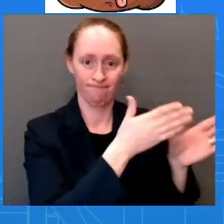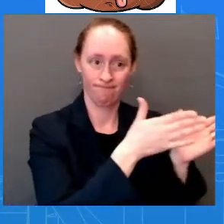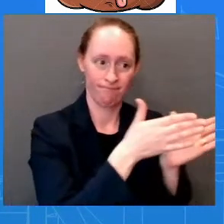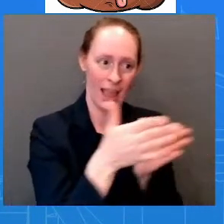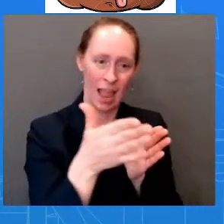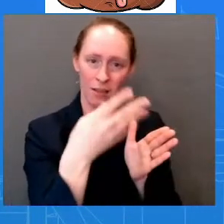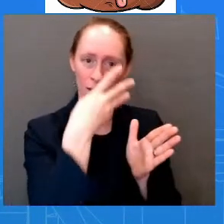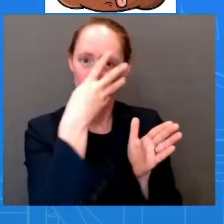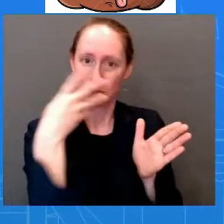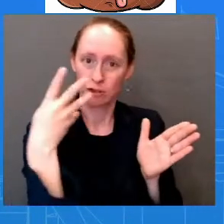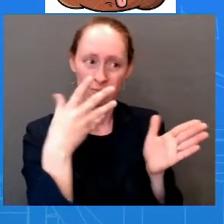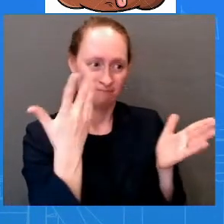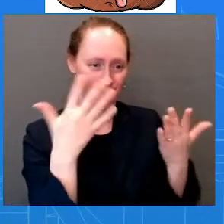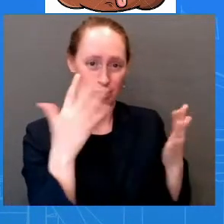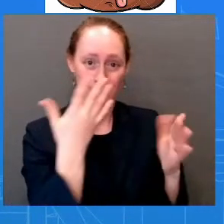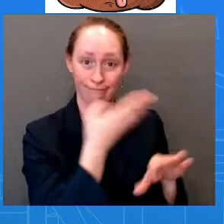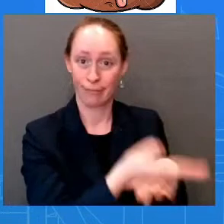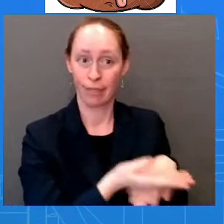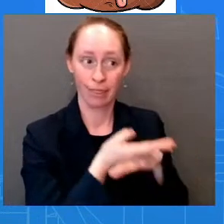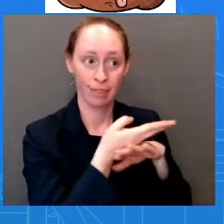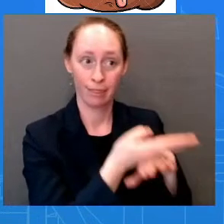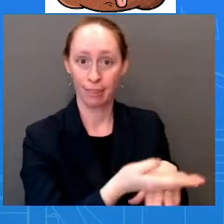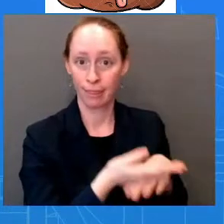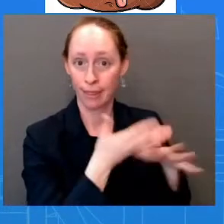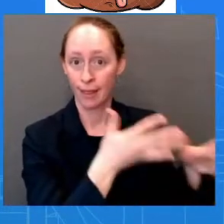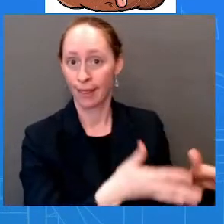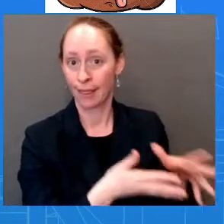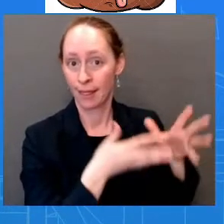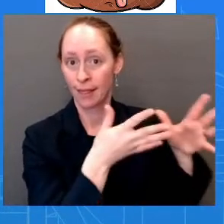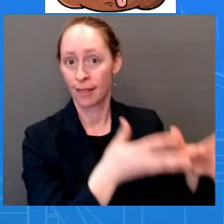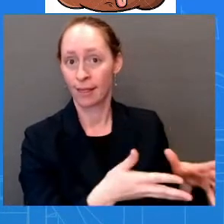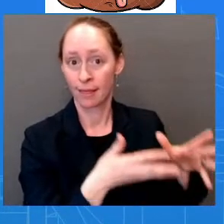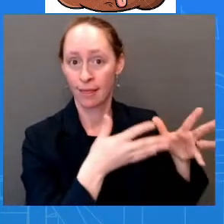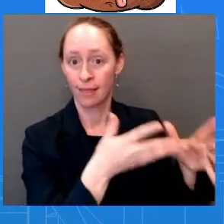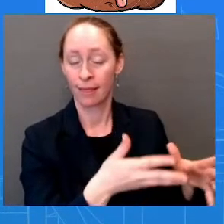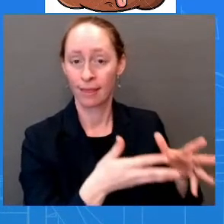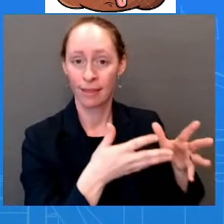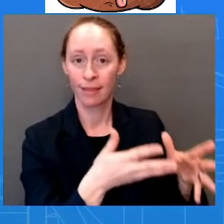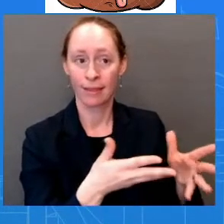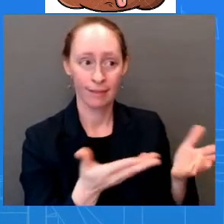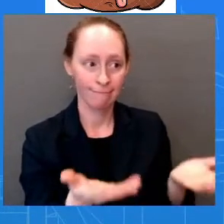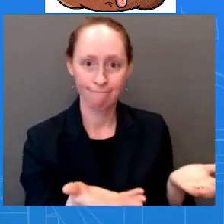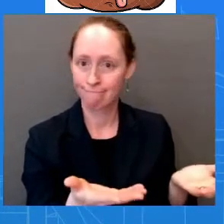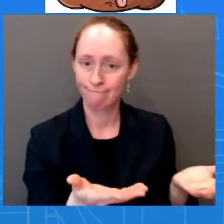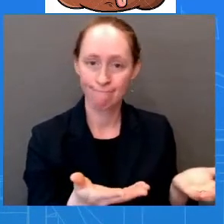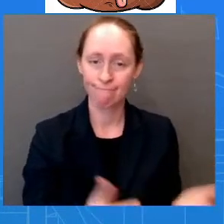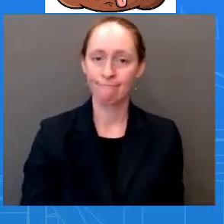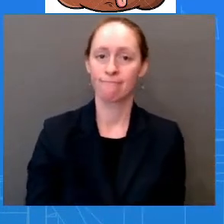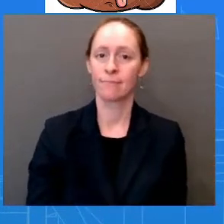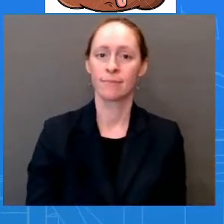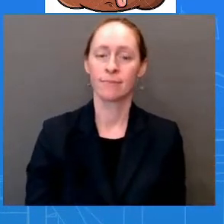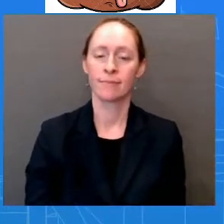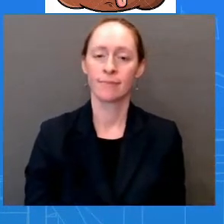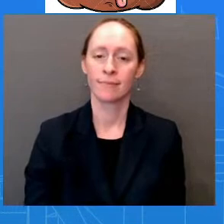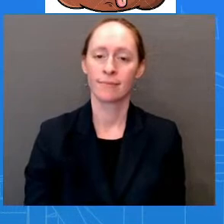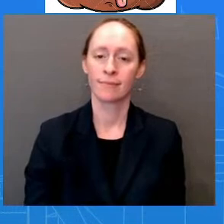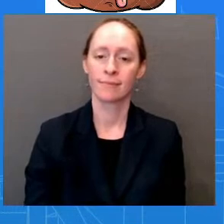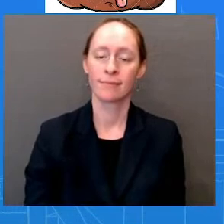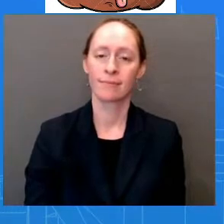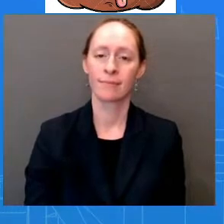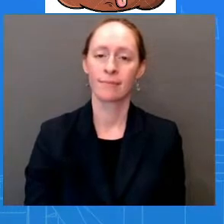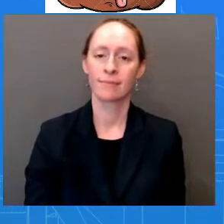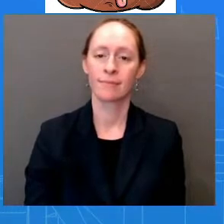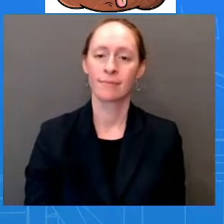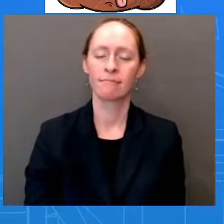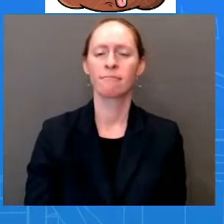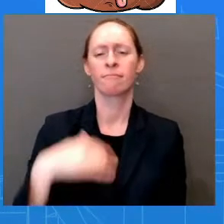move forward with getting this done. But let me just say a couple of things, and then I'll take other questions. Here's what the